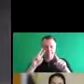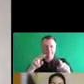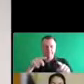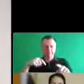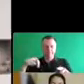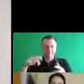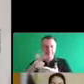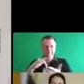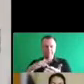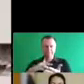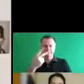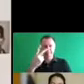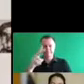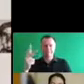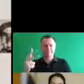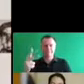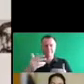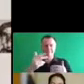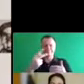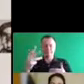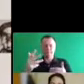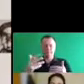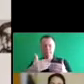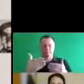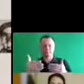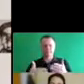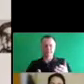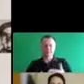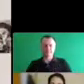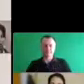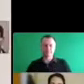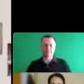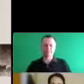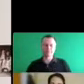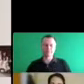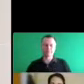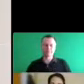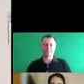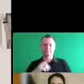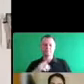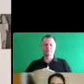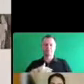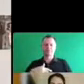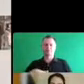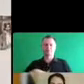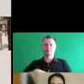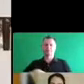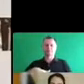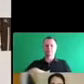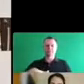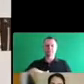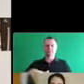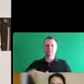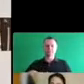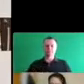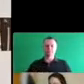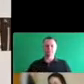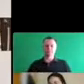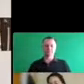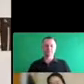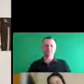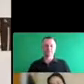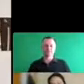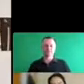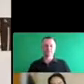But you know, I created them when I was heavily pregnant. That's when I started to work,